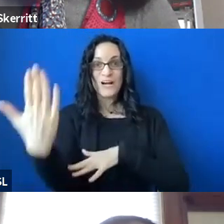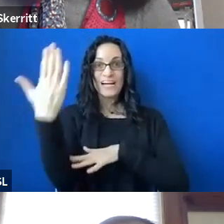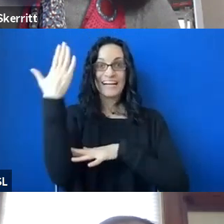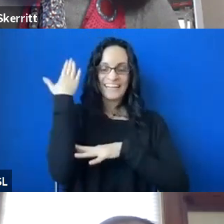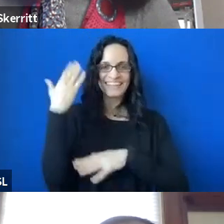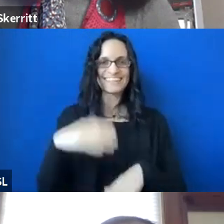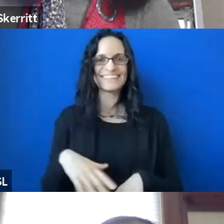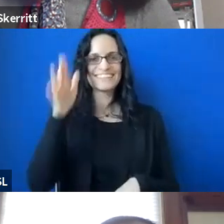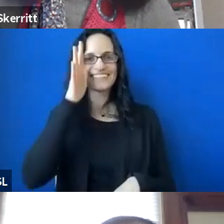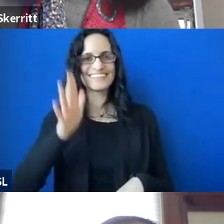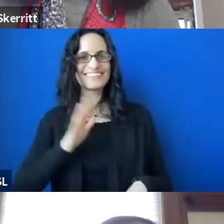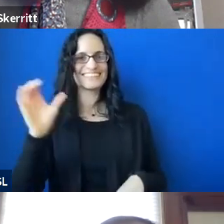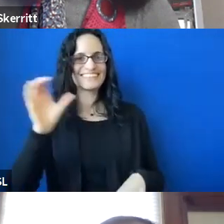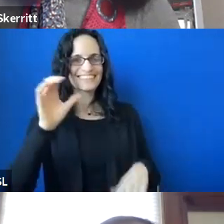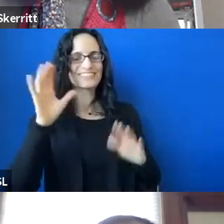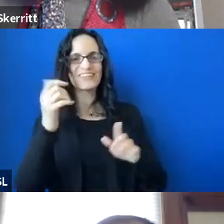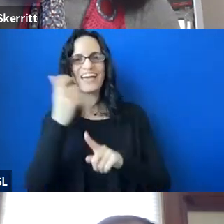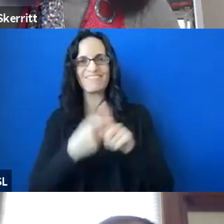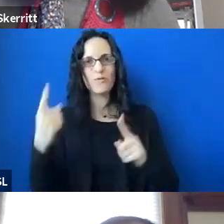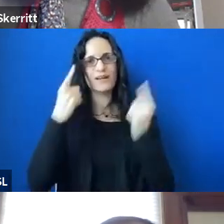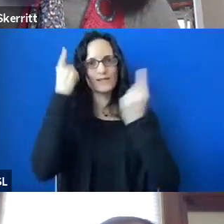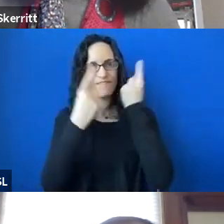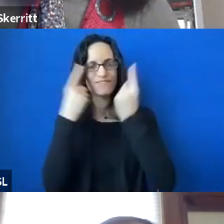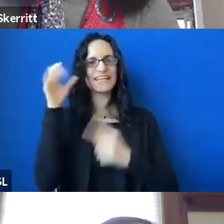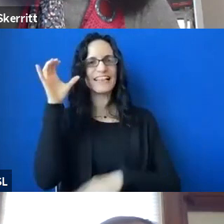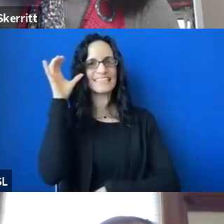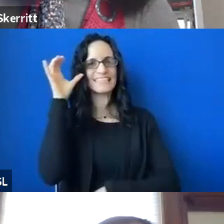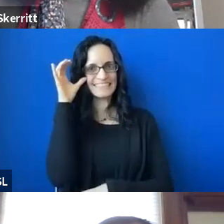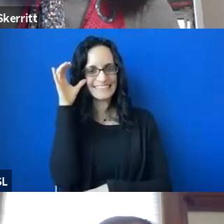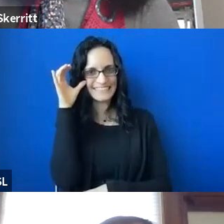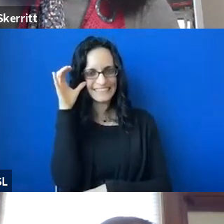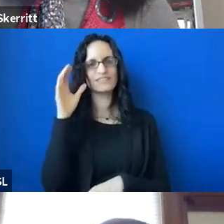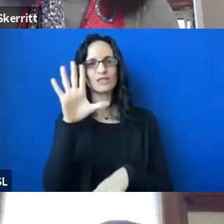is thoughtfully listening. Your words hit home.